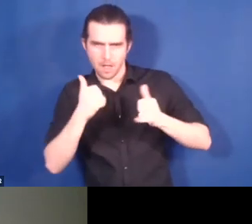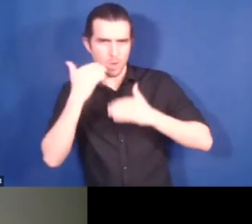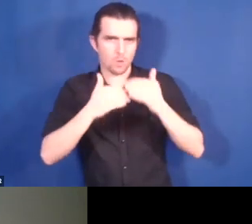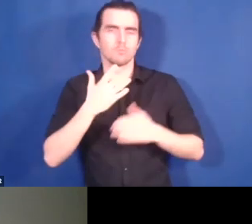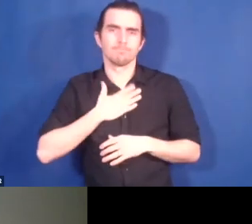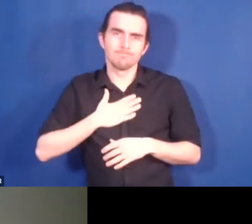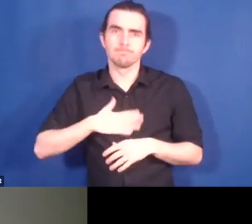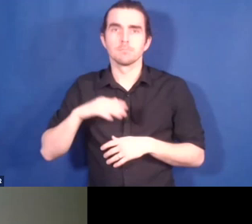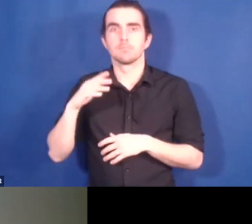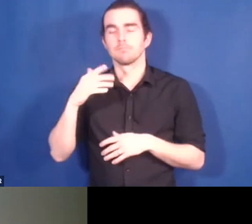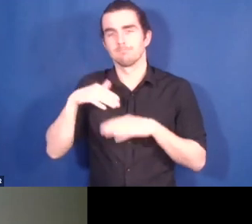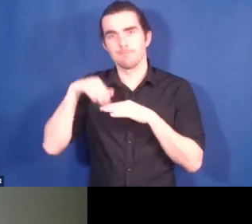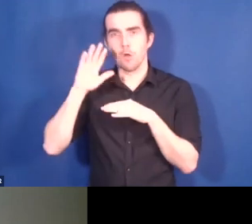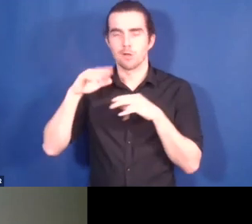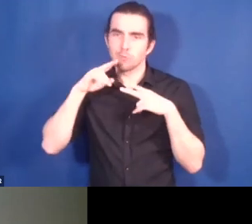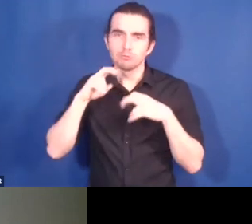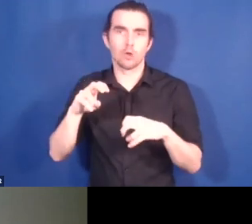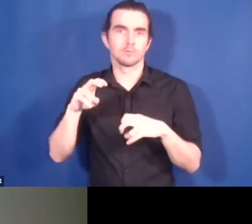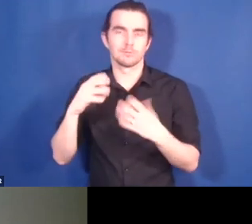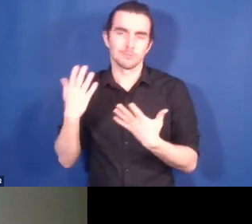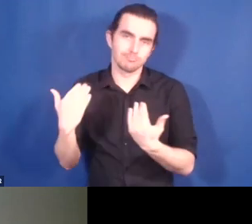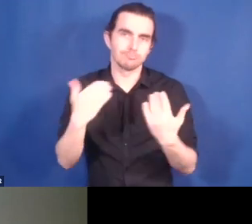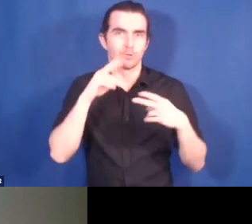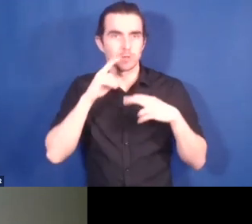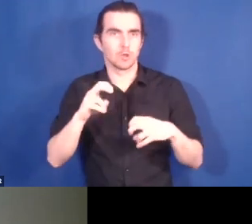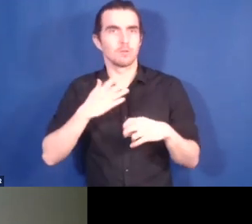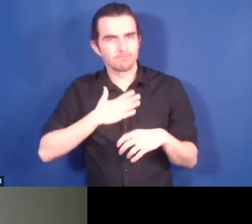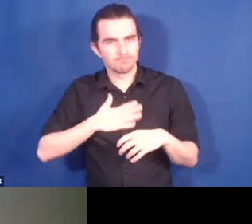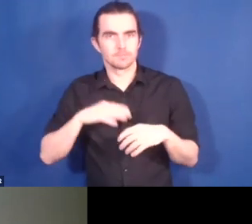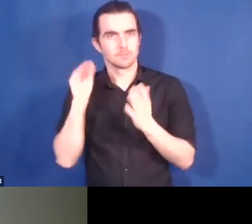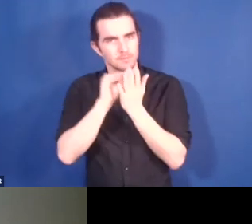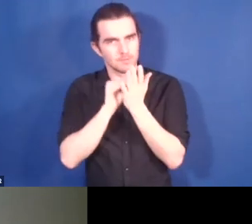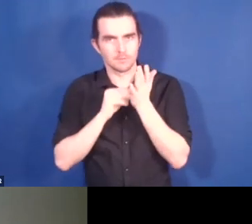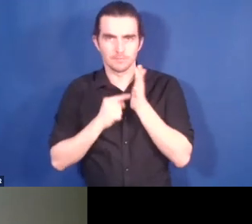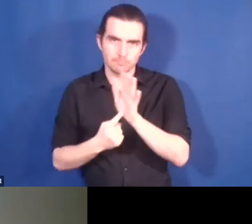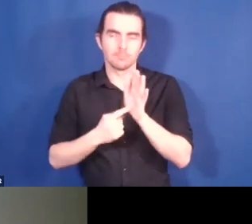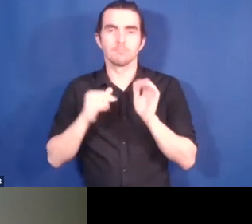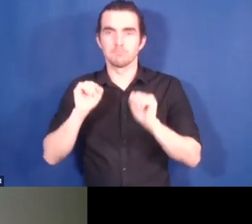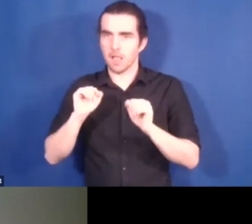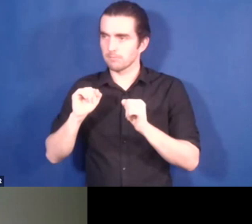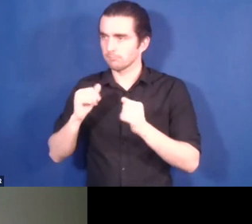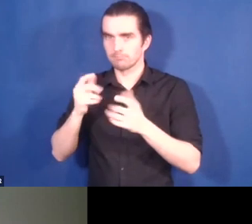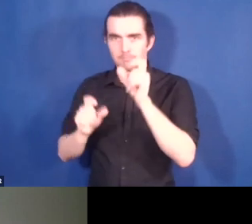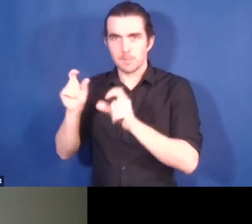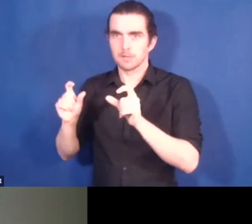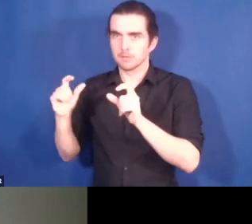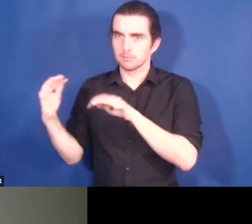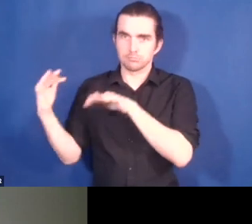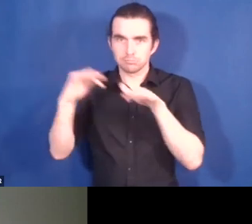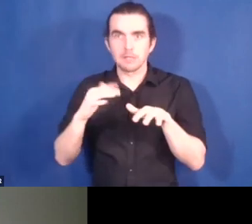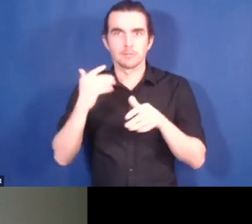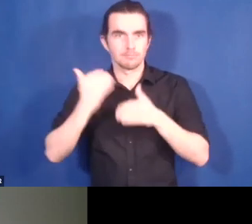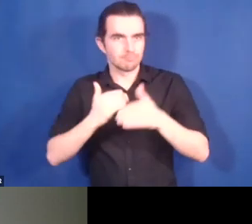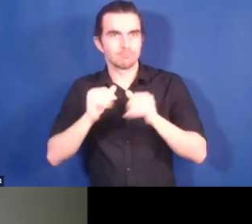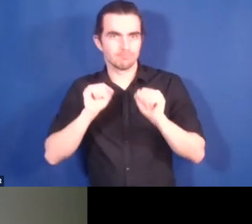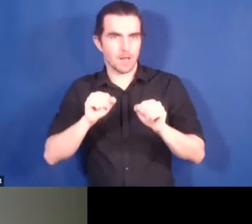for strategic, actionable, and relevant research on resettlement, because we need to understand better what's working